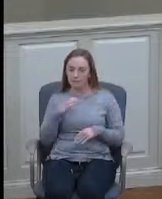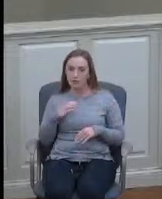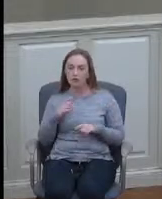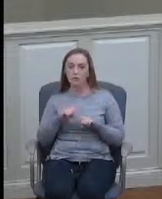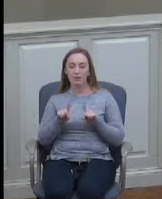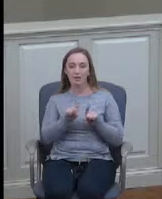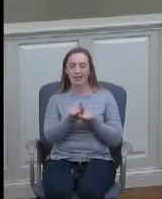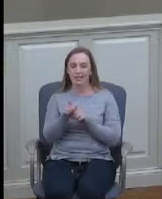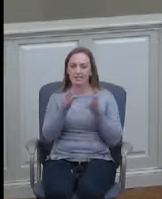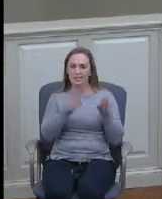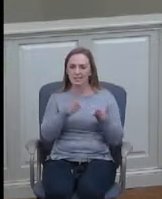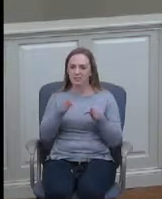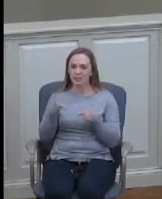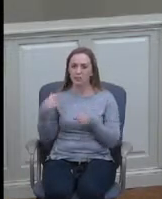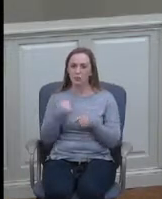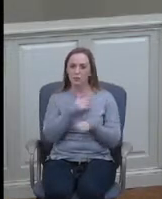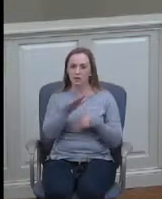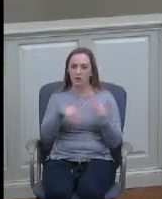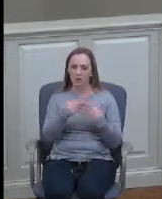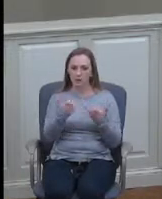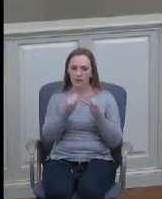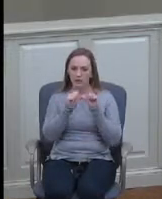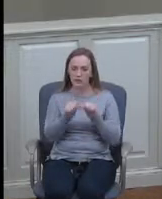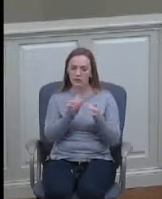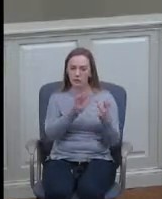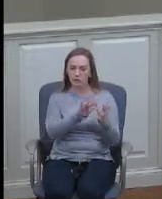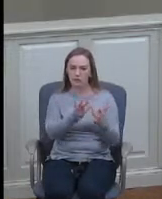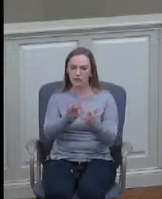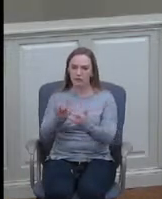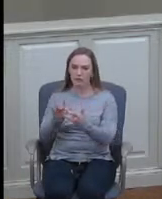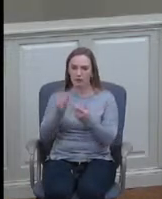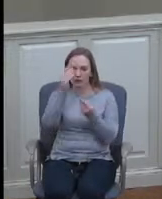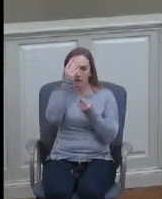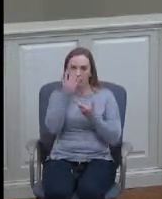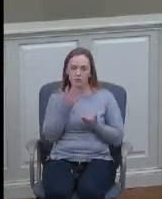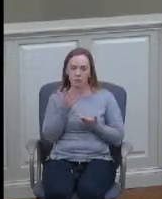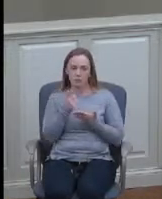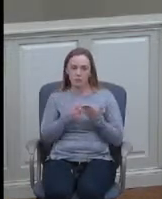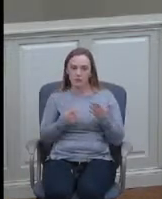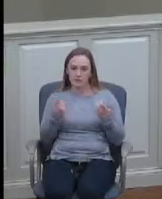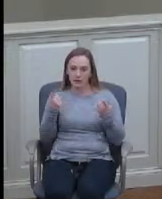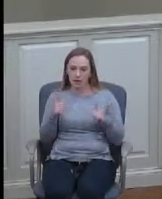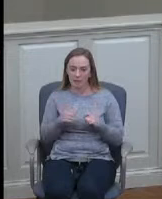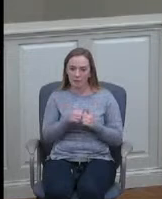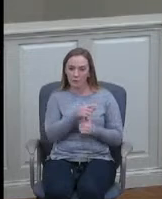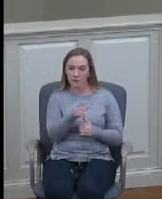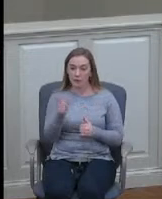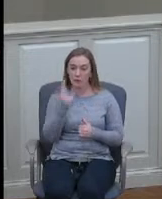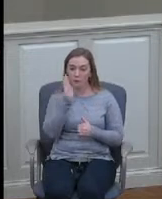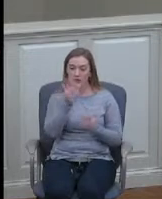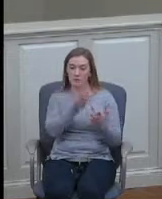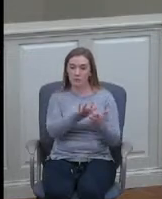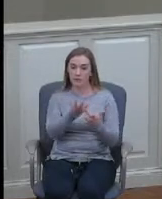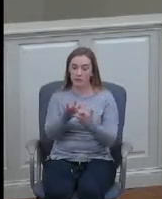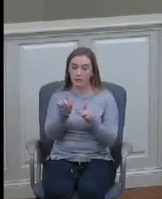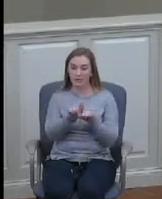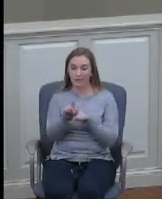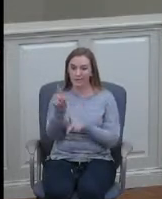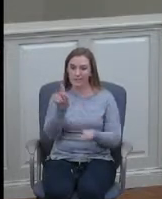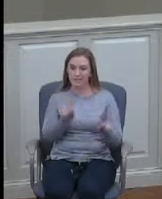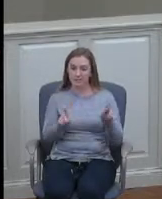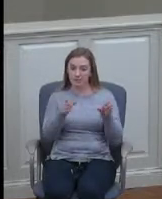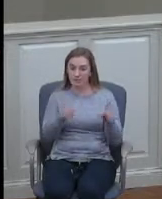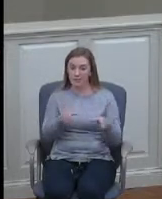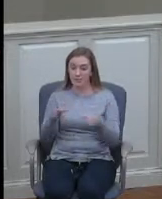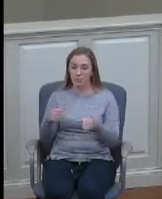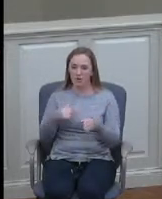as individuals, we all want to continue to reach out. Let us know what is going on with you, and we'll reach out as individuals, but